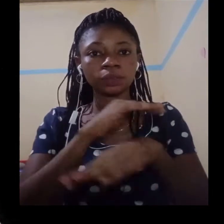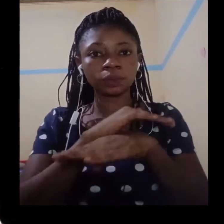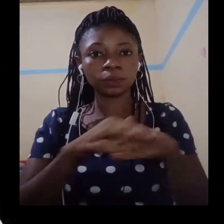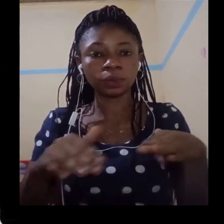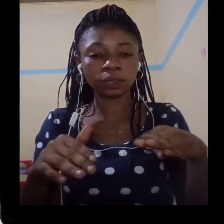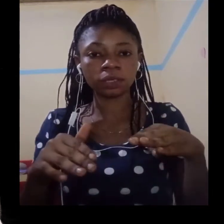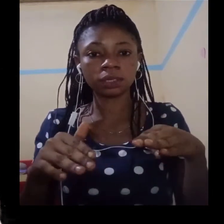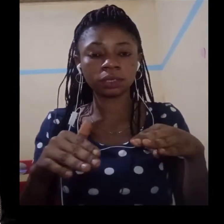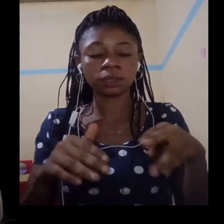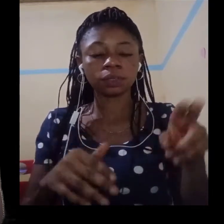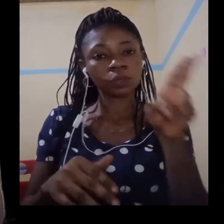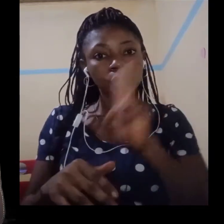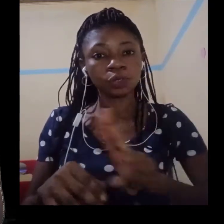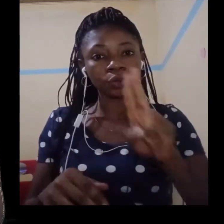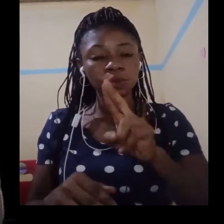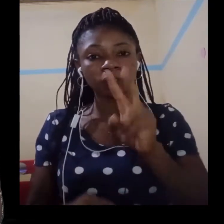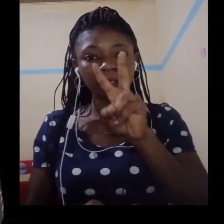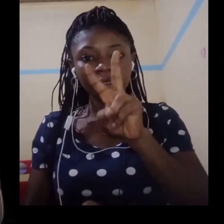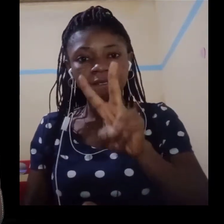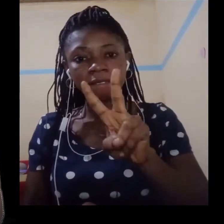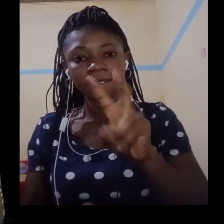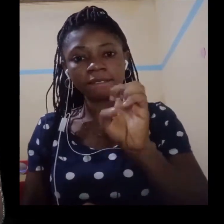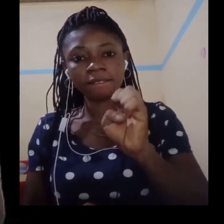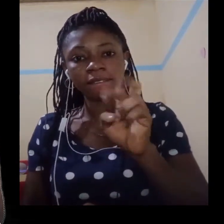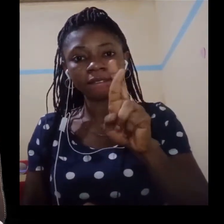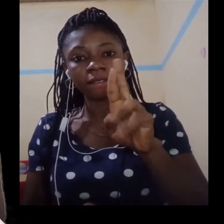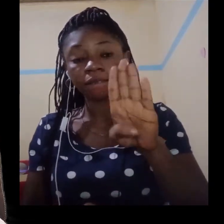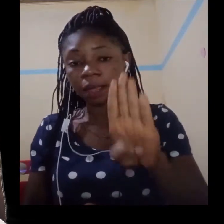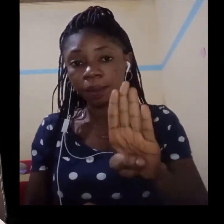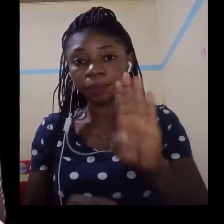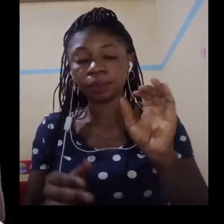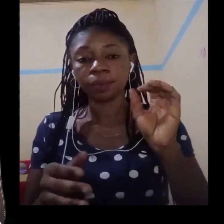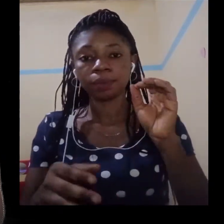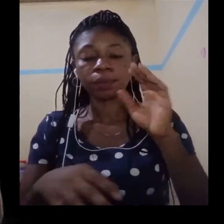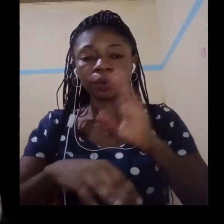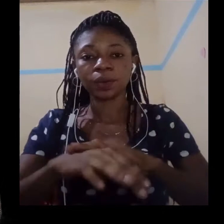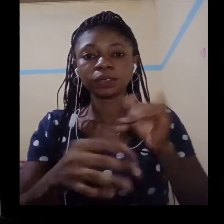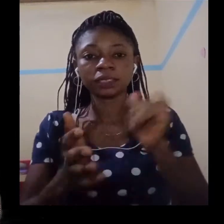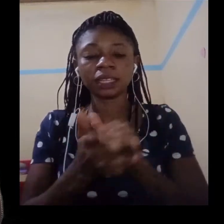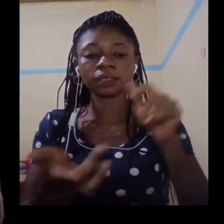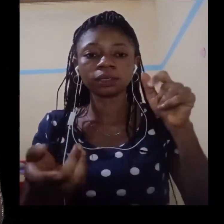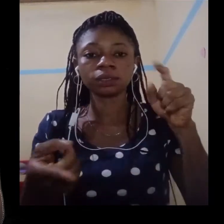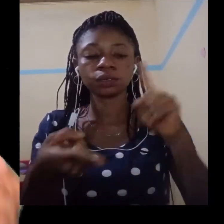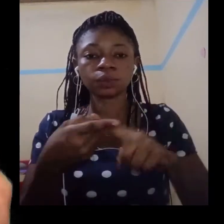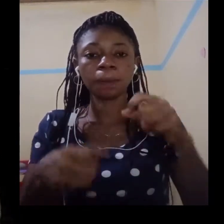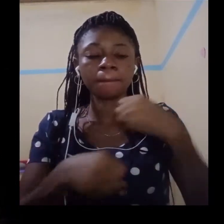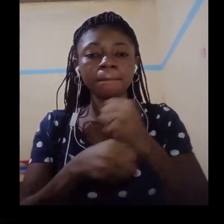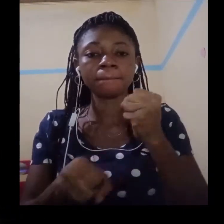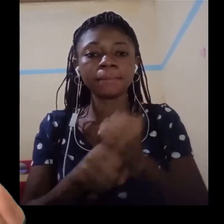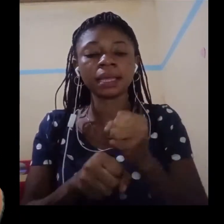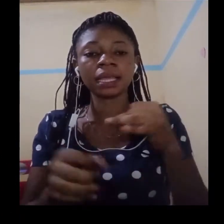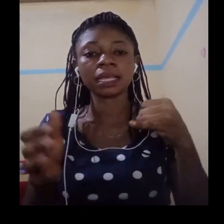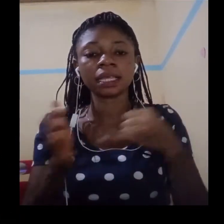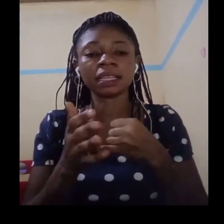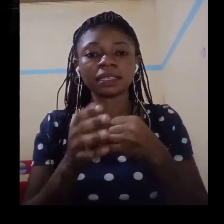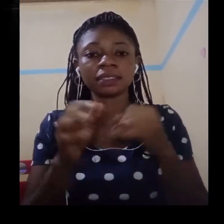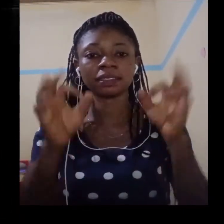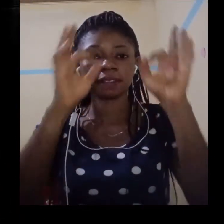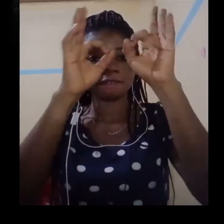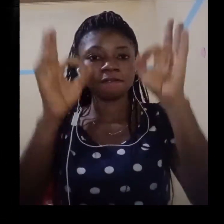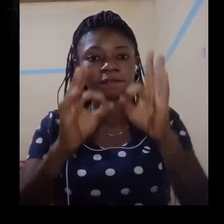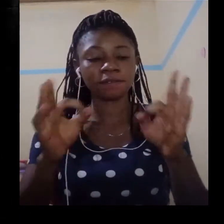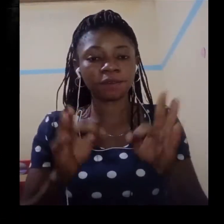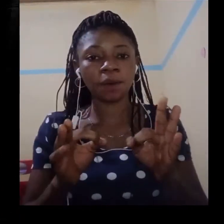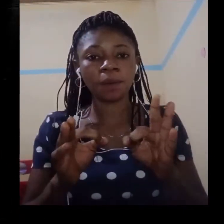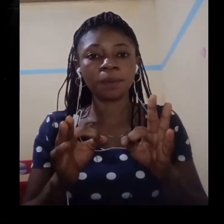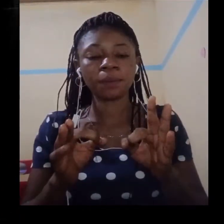Now, if we didn't put any verb, finite verb, or any other expletive to